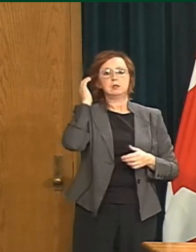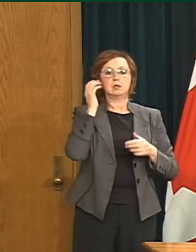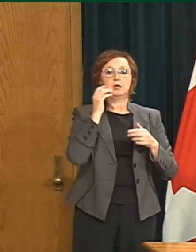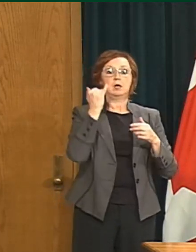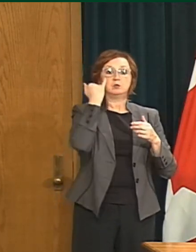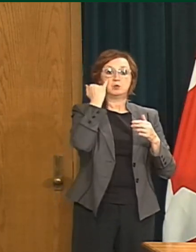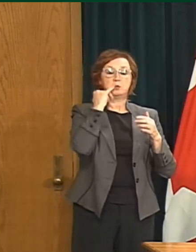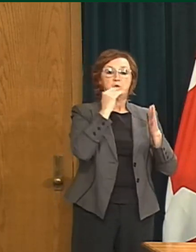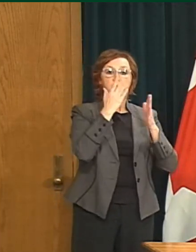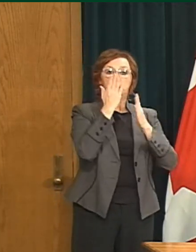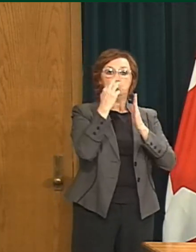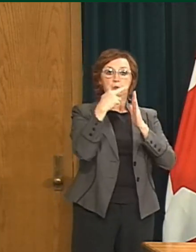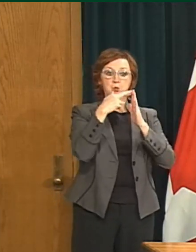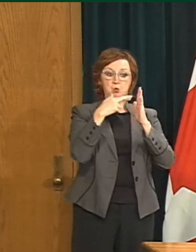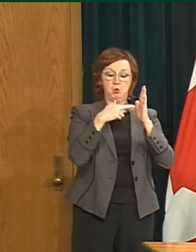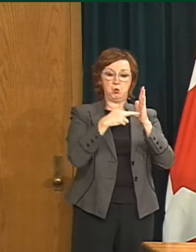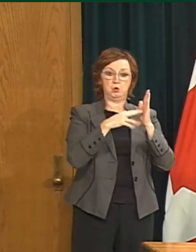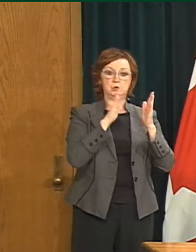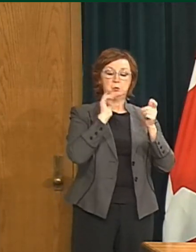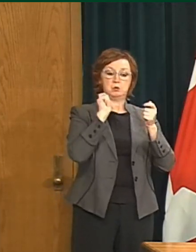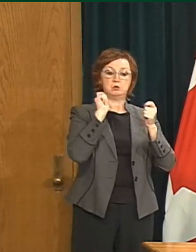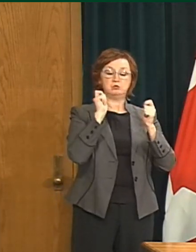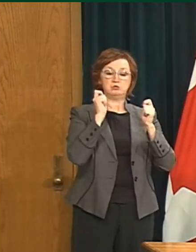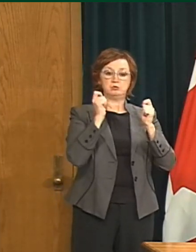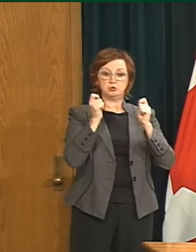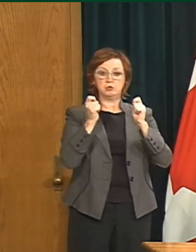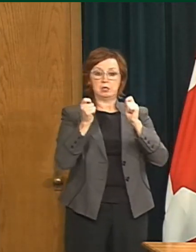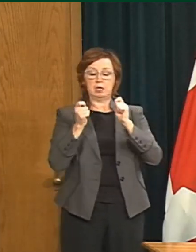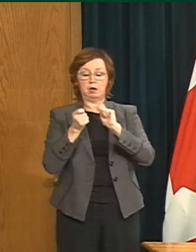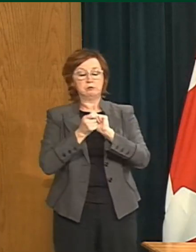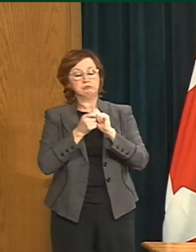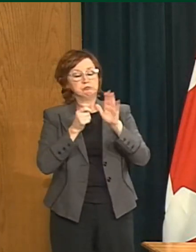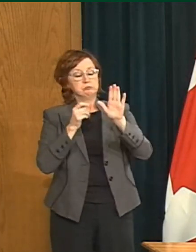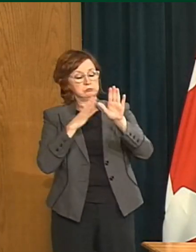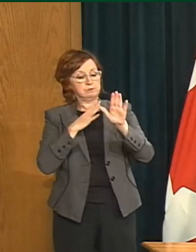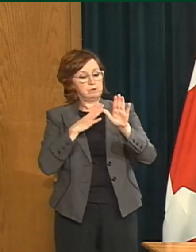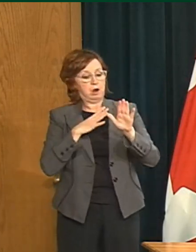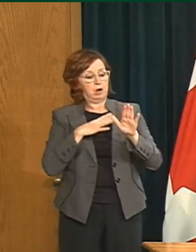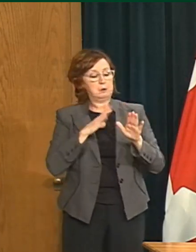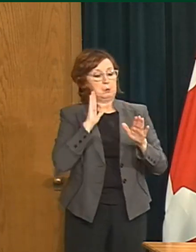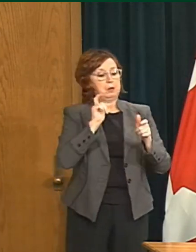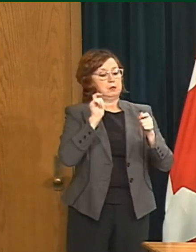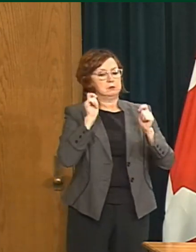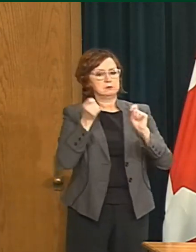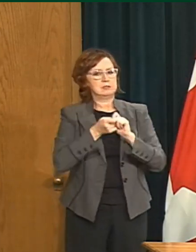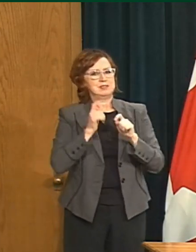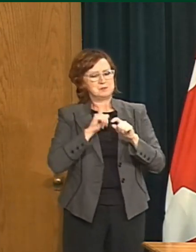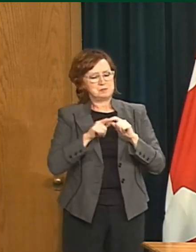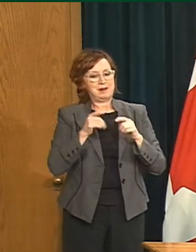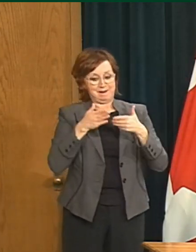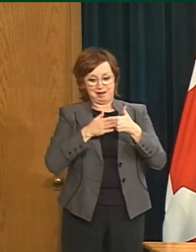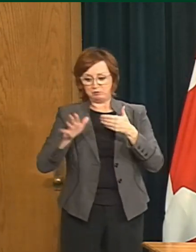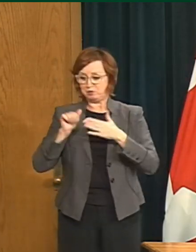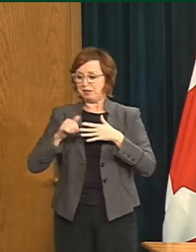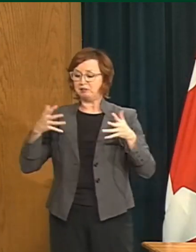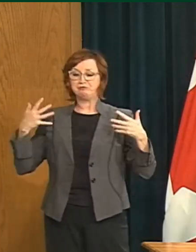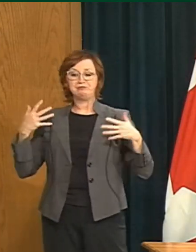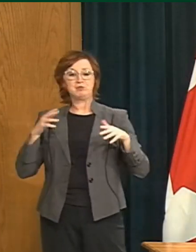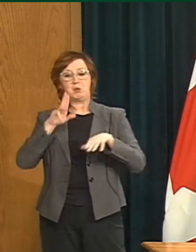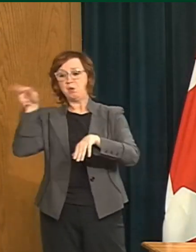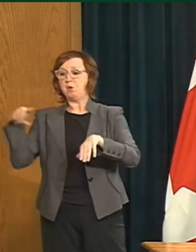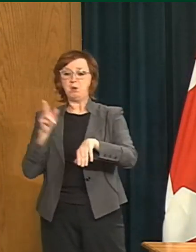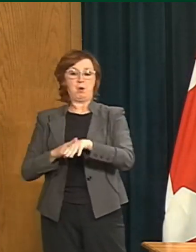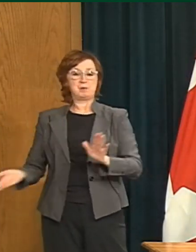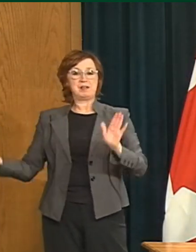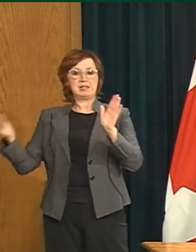of going back to business. Like we already see in essential services, although the work is continuing, how people